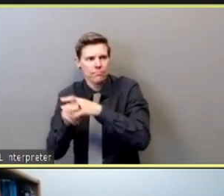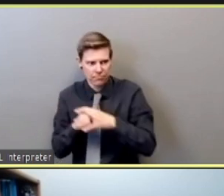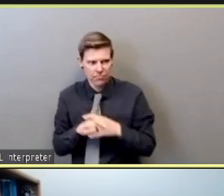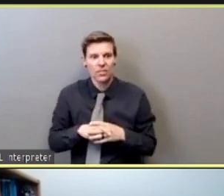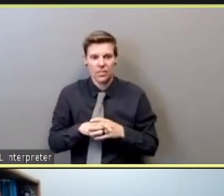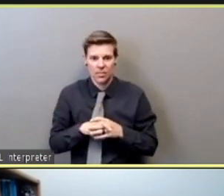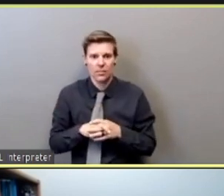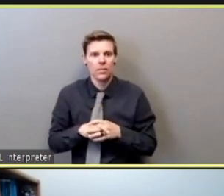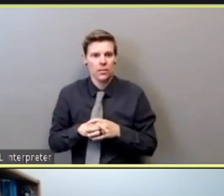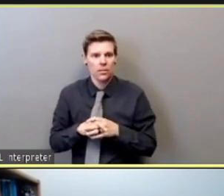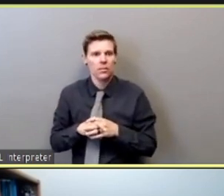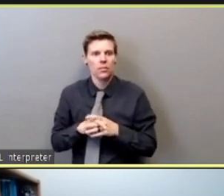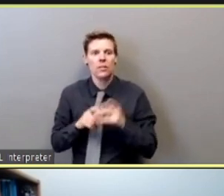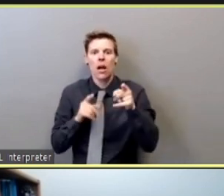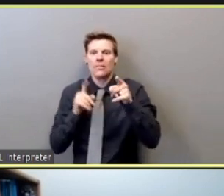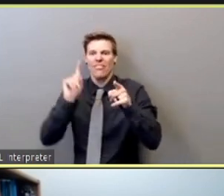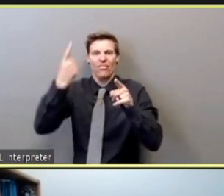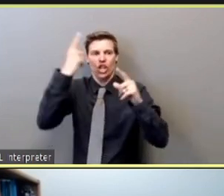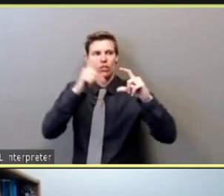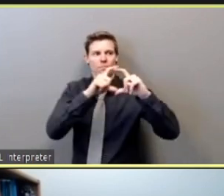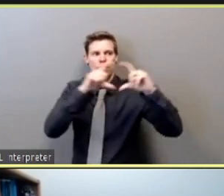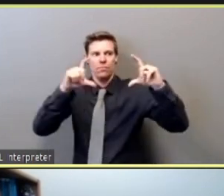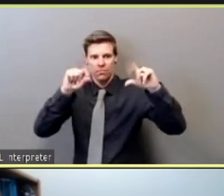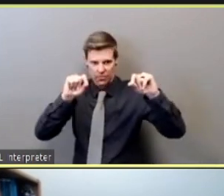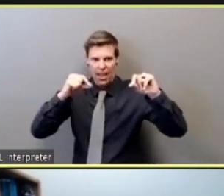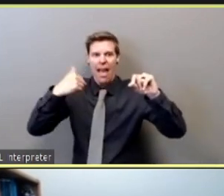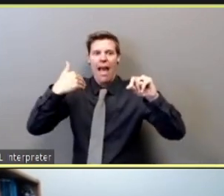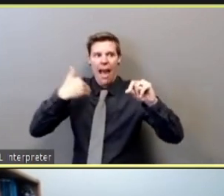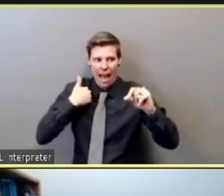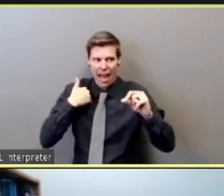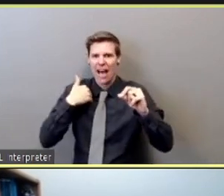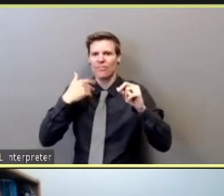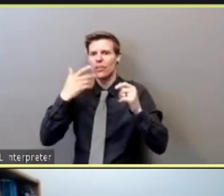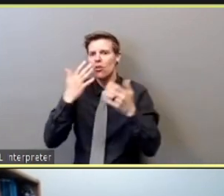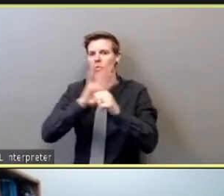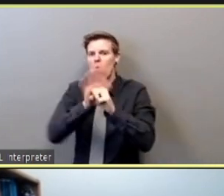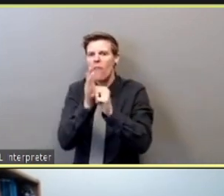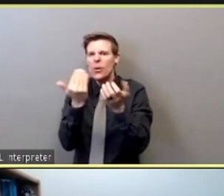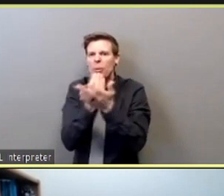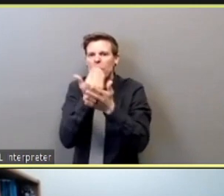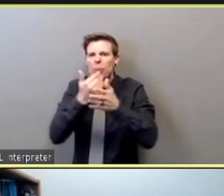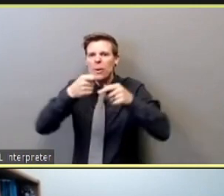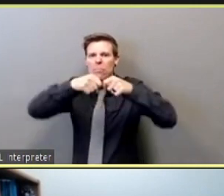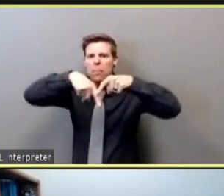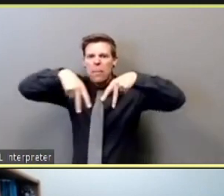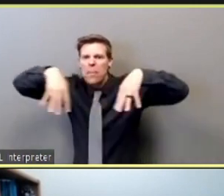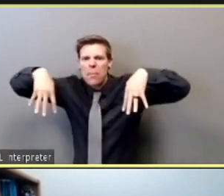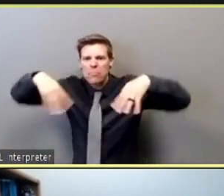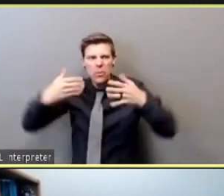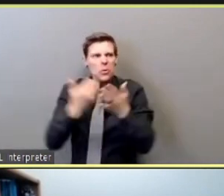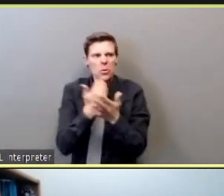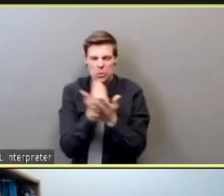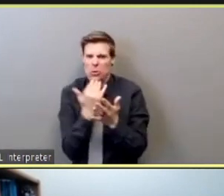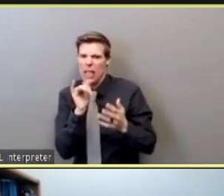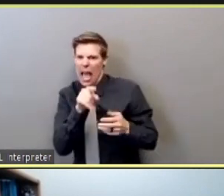variants of concern that are circulating globally and have been detected in the